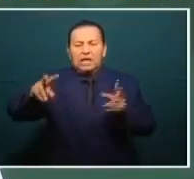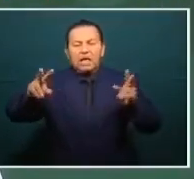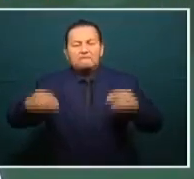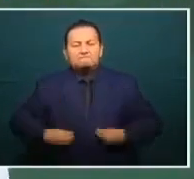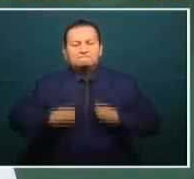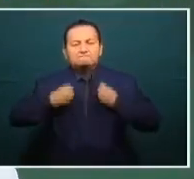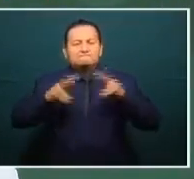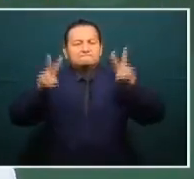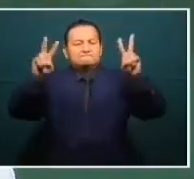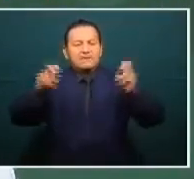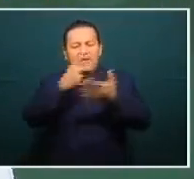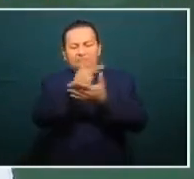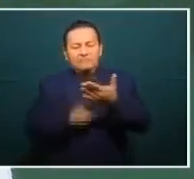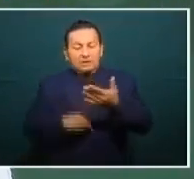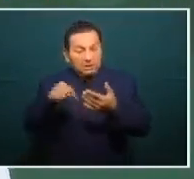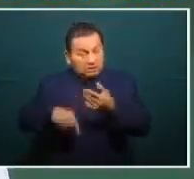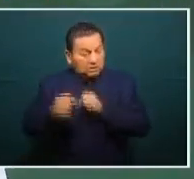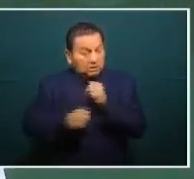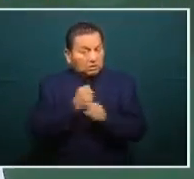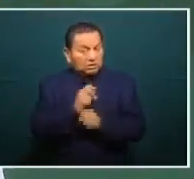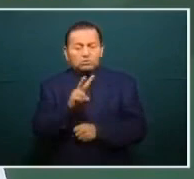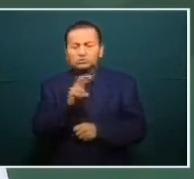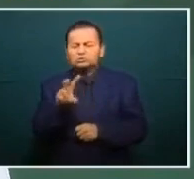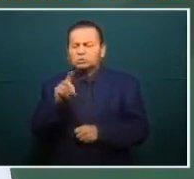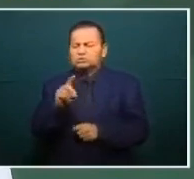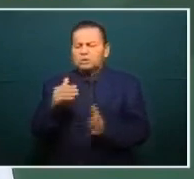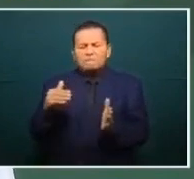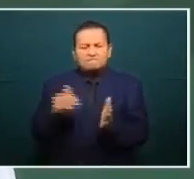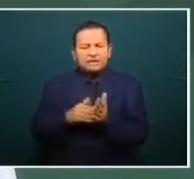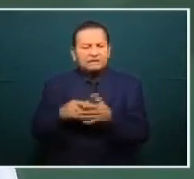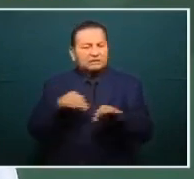And I was talking to you of the program Planting Life.